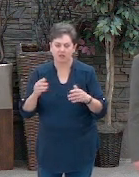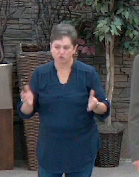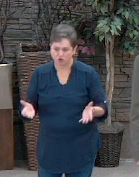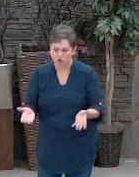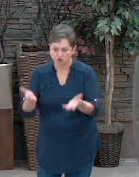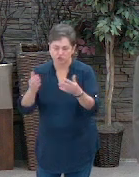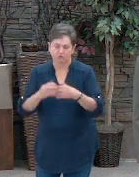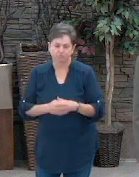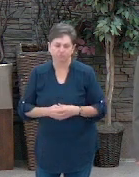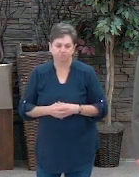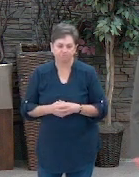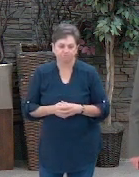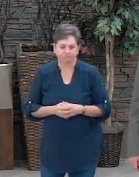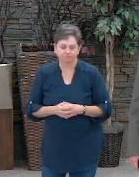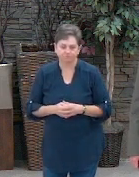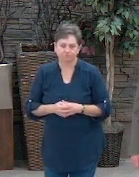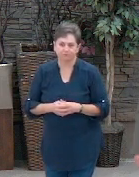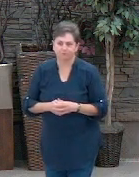urging.